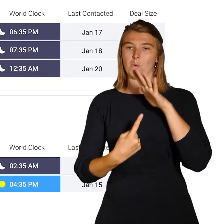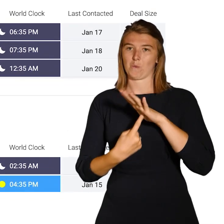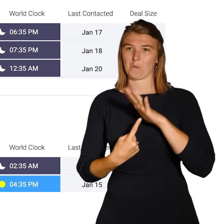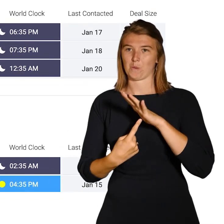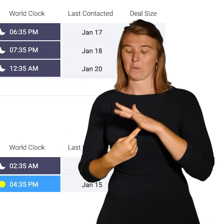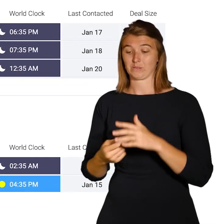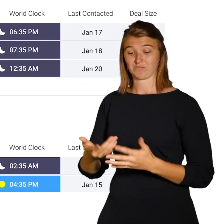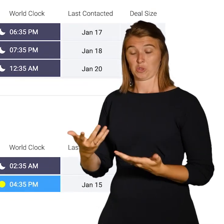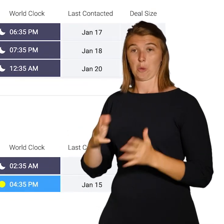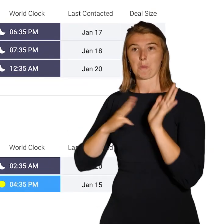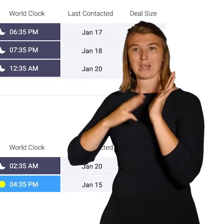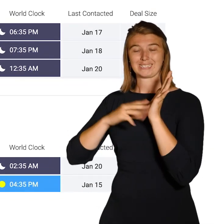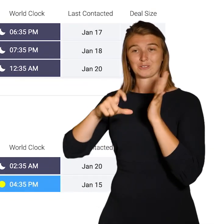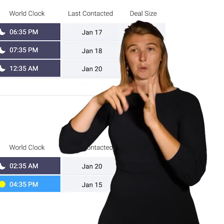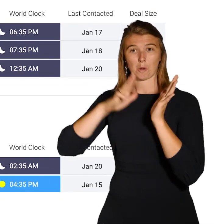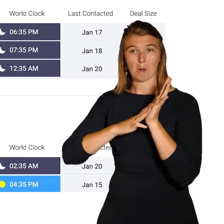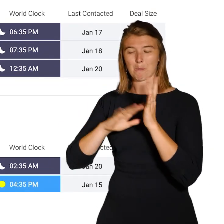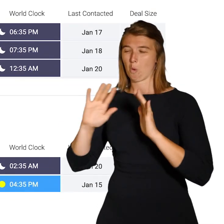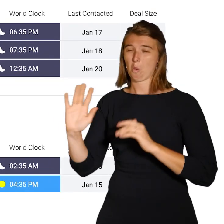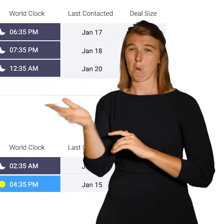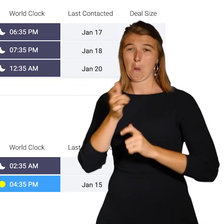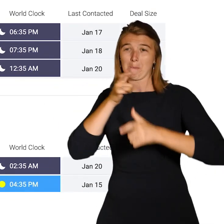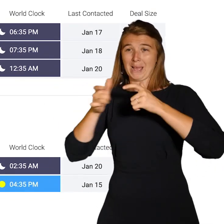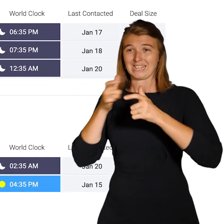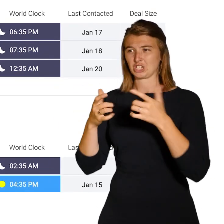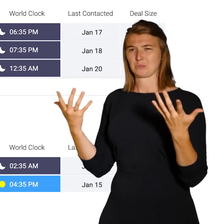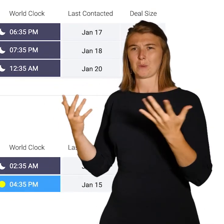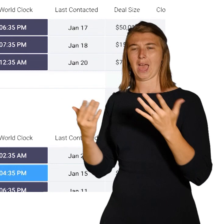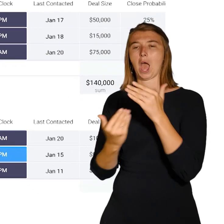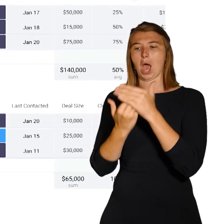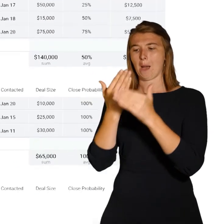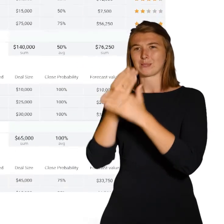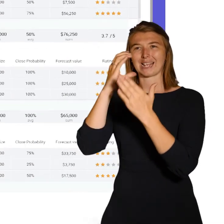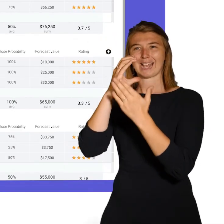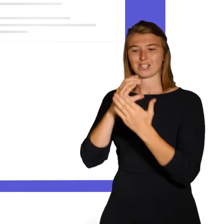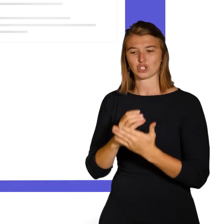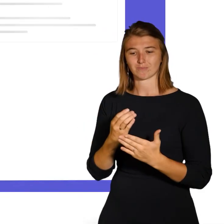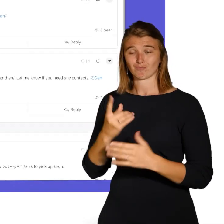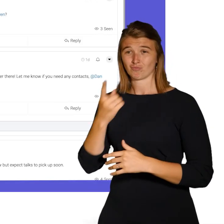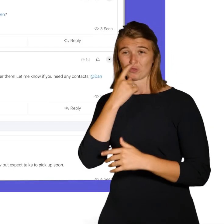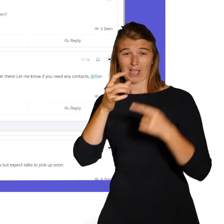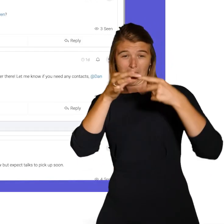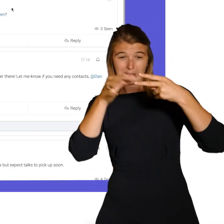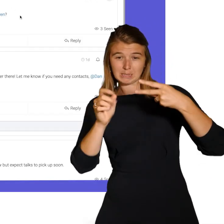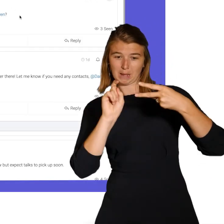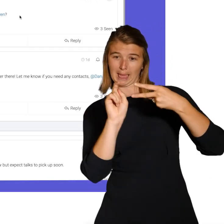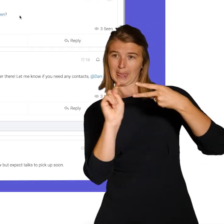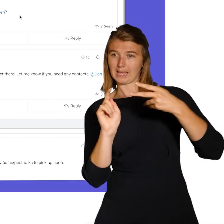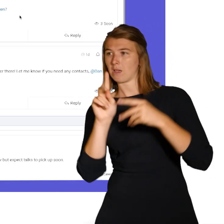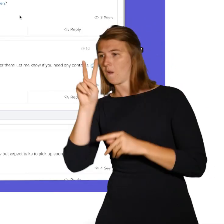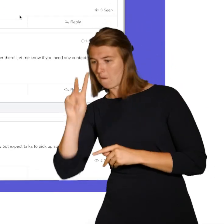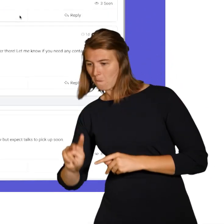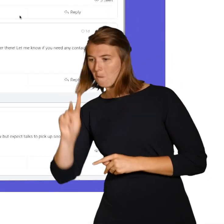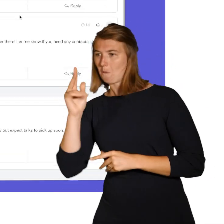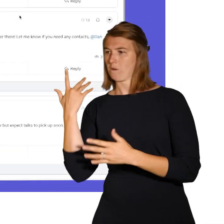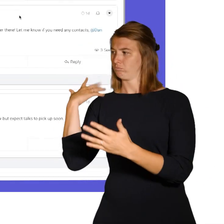messages in monday.com are housed in the update section of your items. By clicking on any item, you can access prior updates